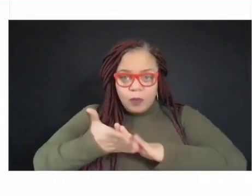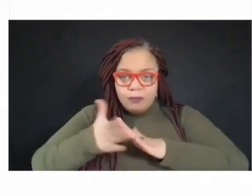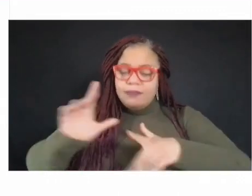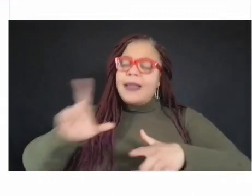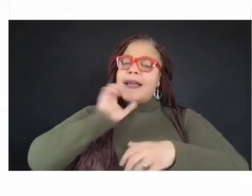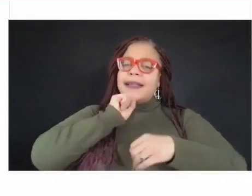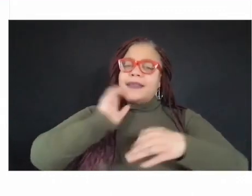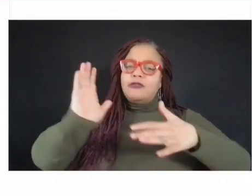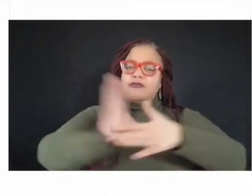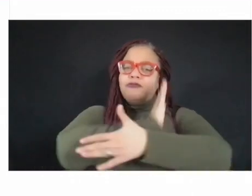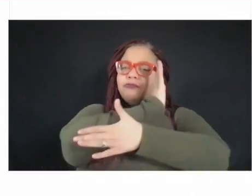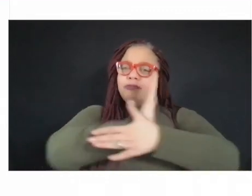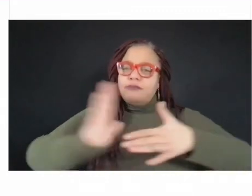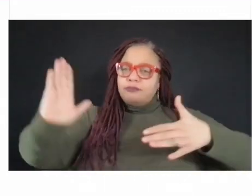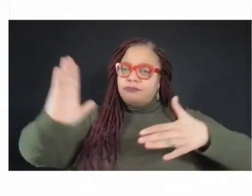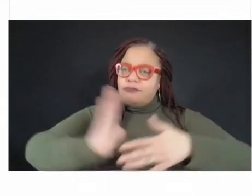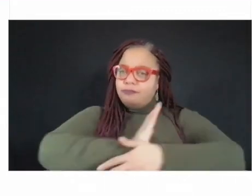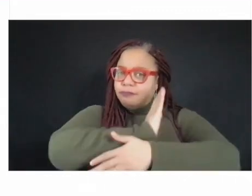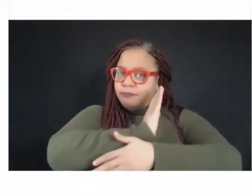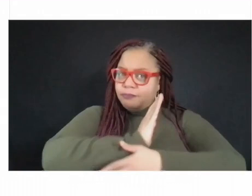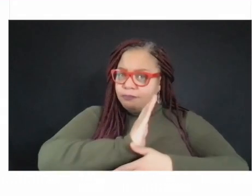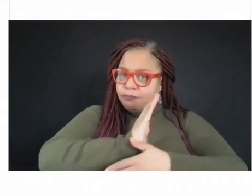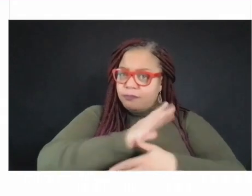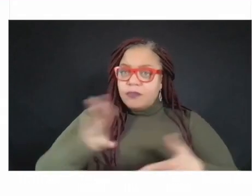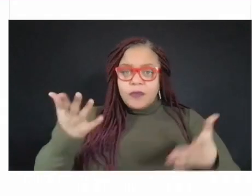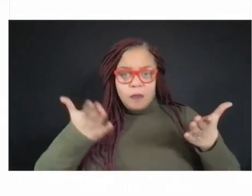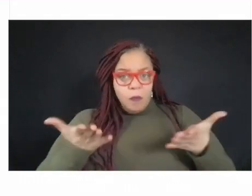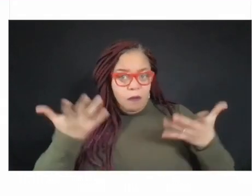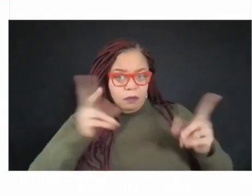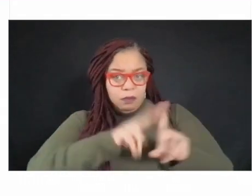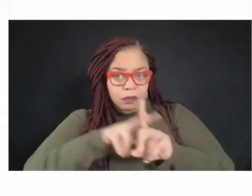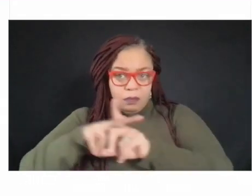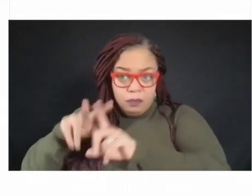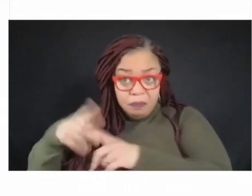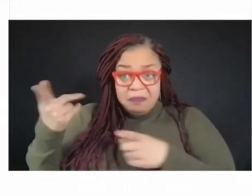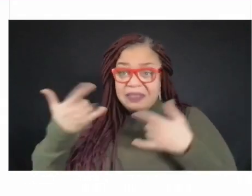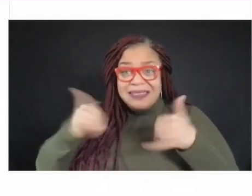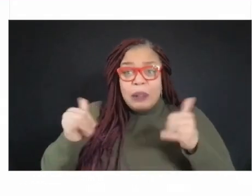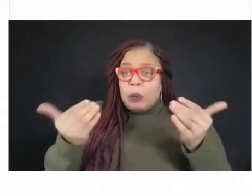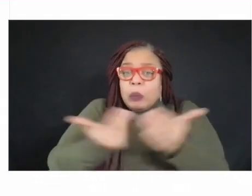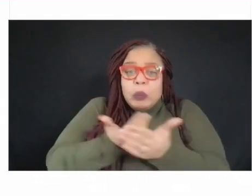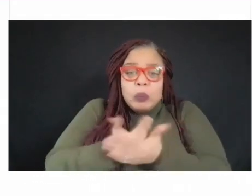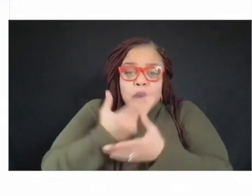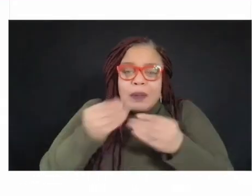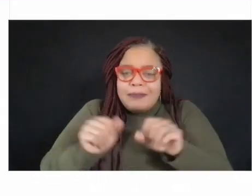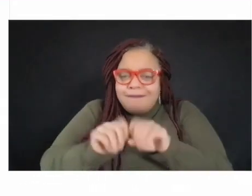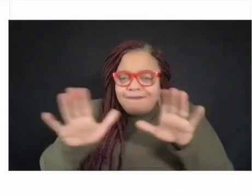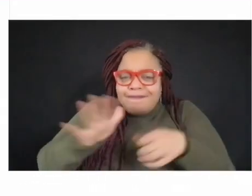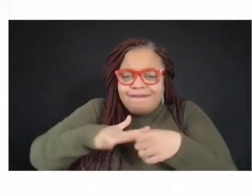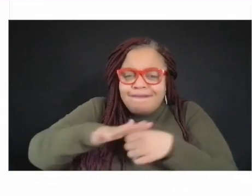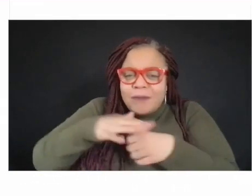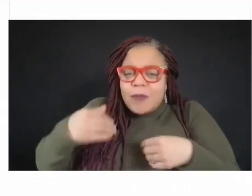are, I think that this is still a new and emerging area of science, and I think that we have a lot more to learn there.